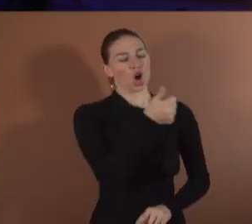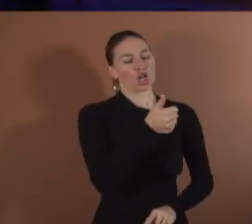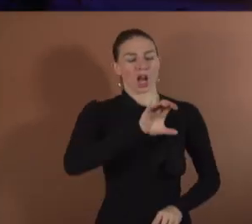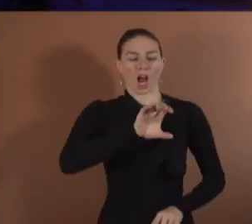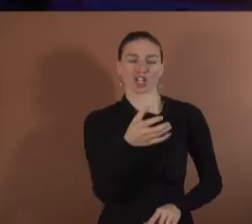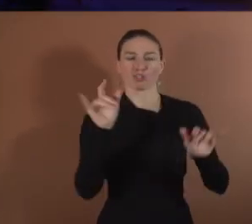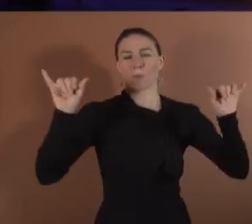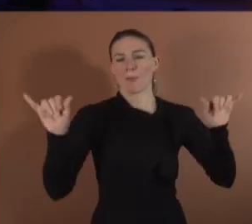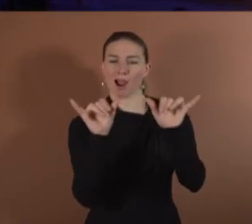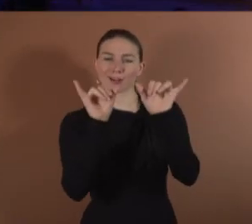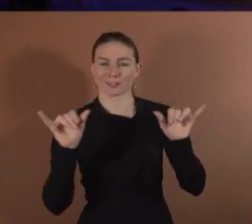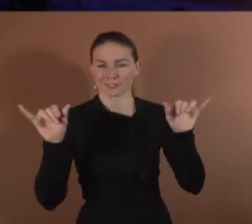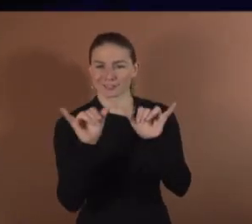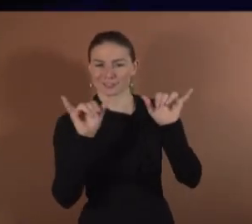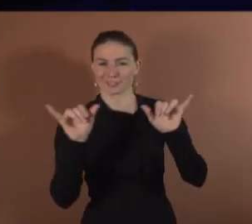Okay?